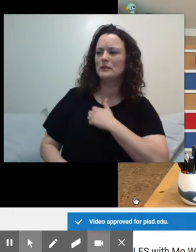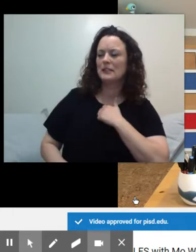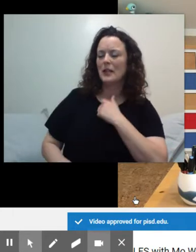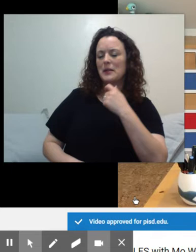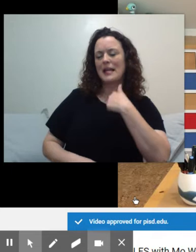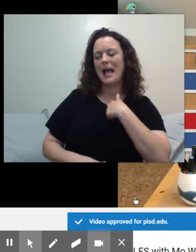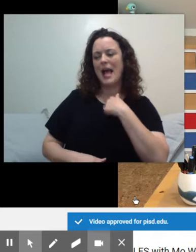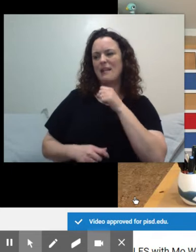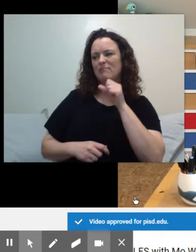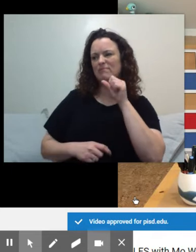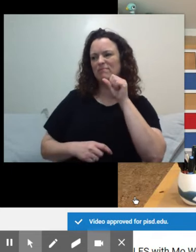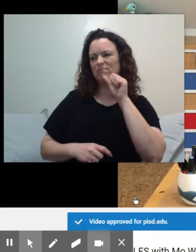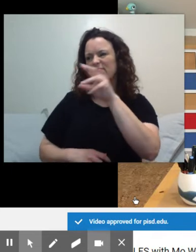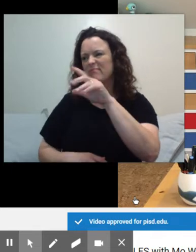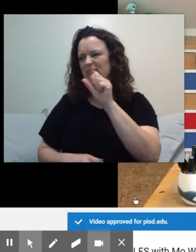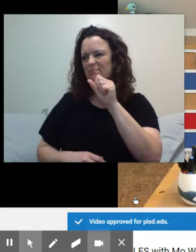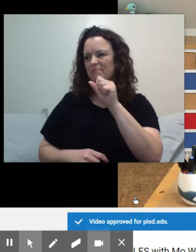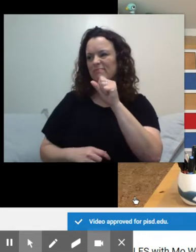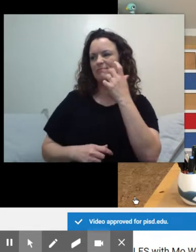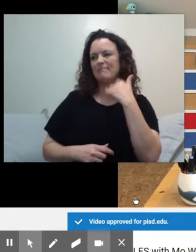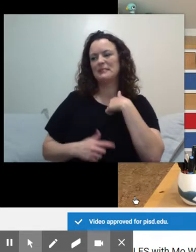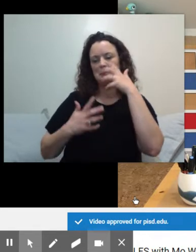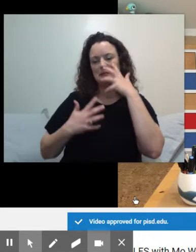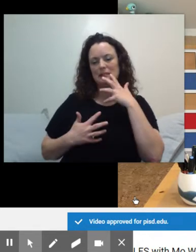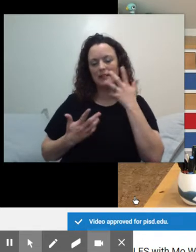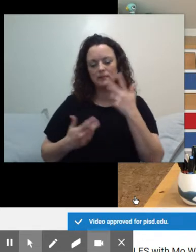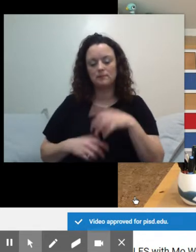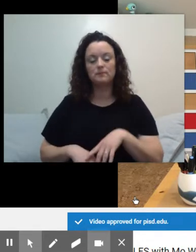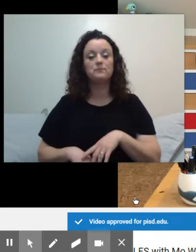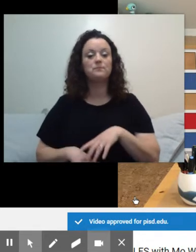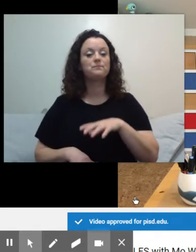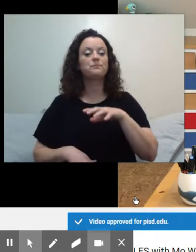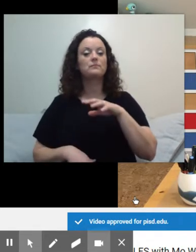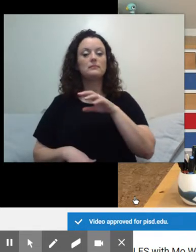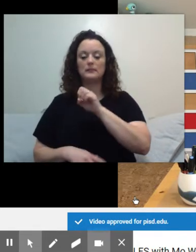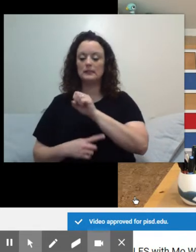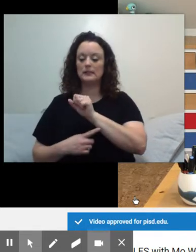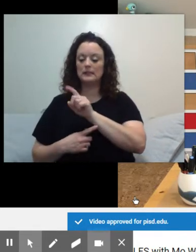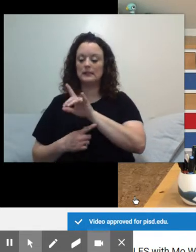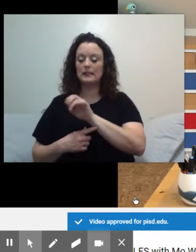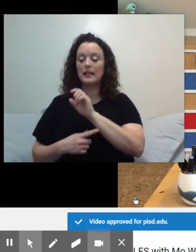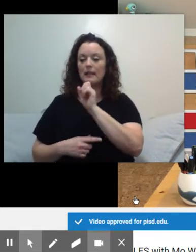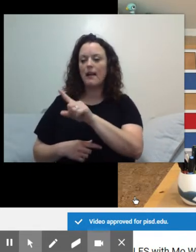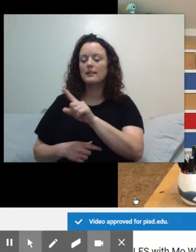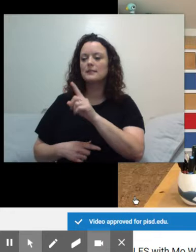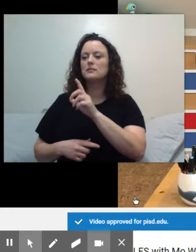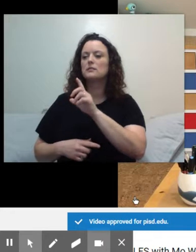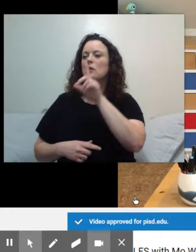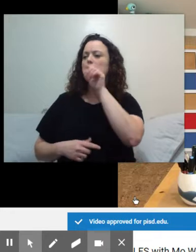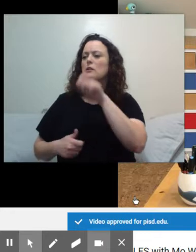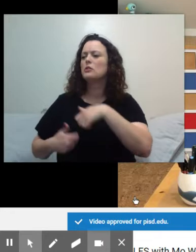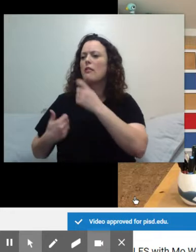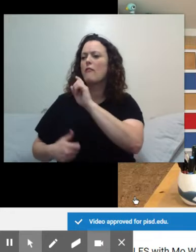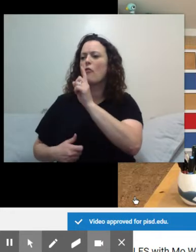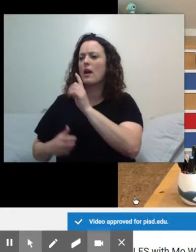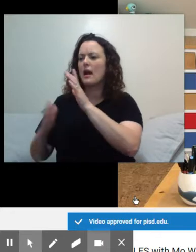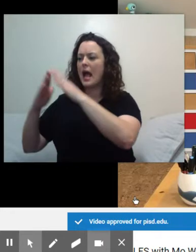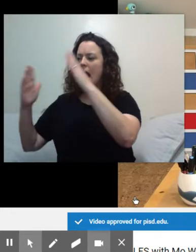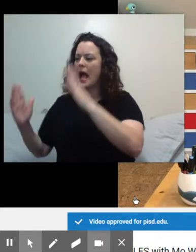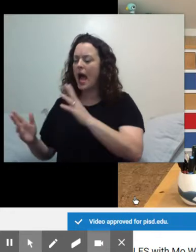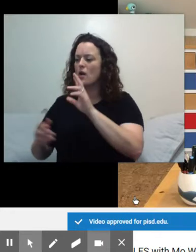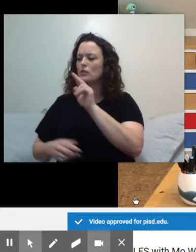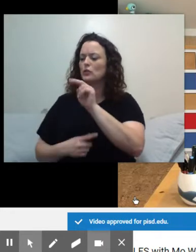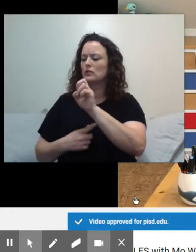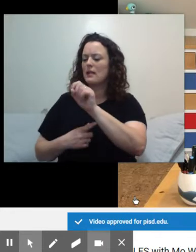I want to know where the pigeon lives. Does he have a house or a nest? Asked Sadie. I don't know. And I did that on purpose.